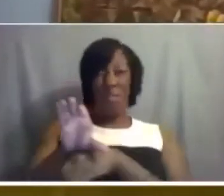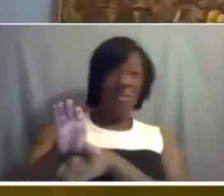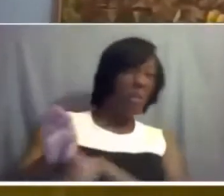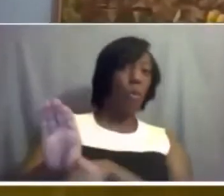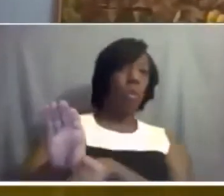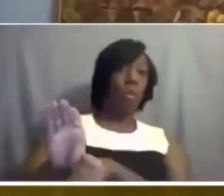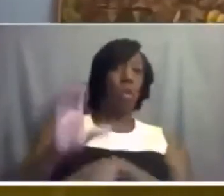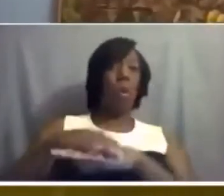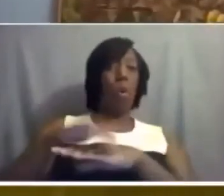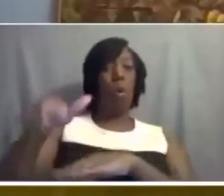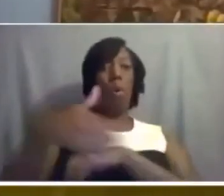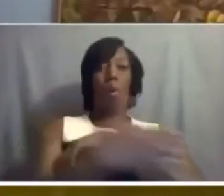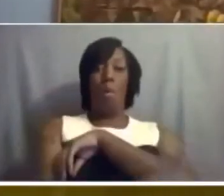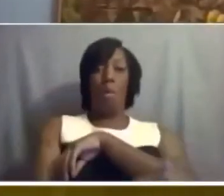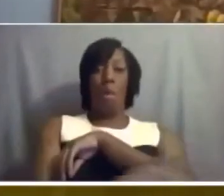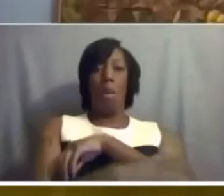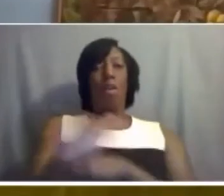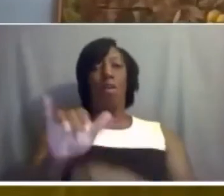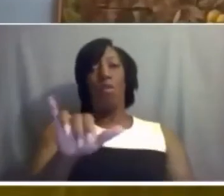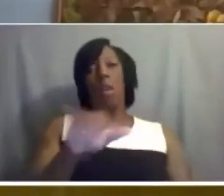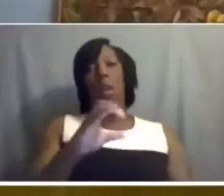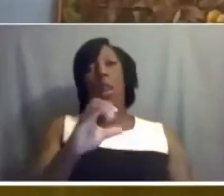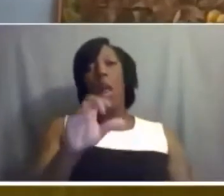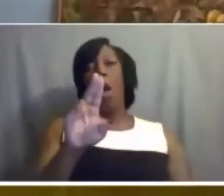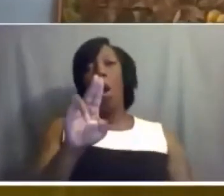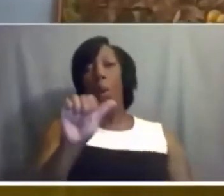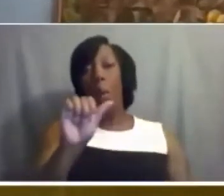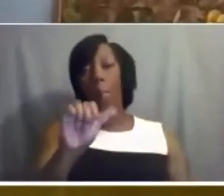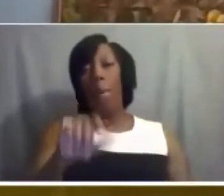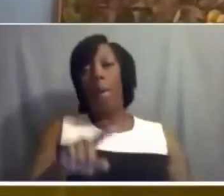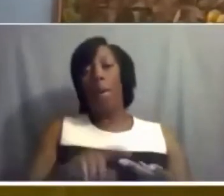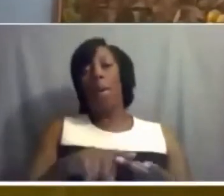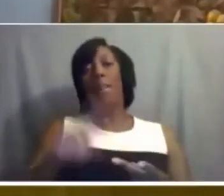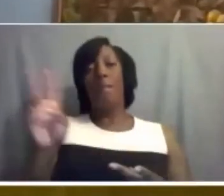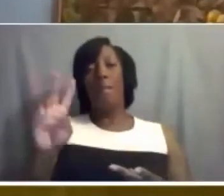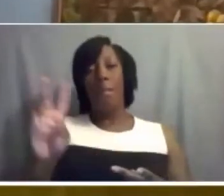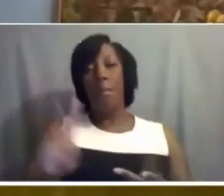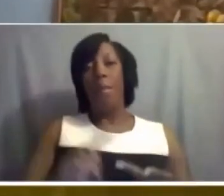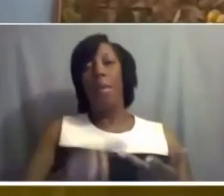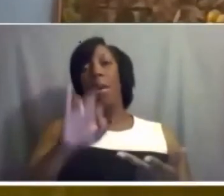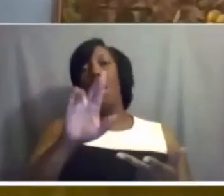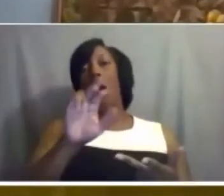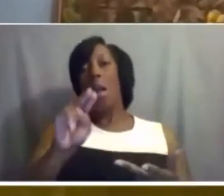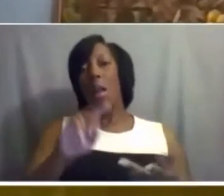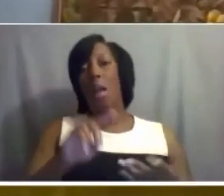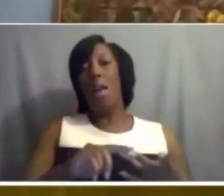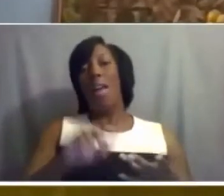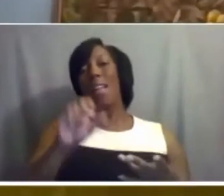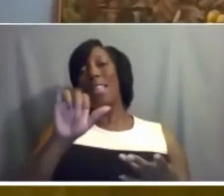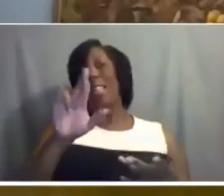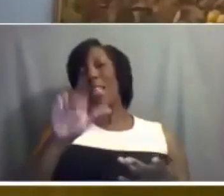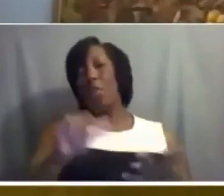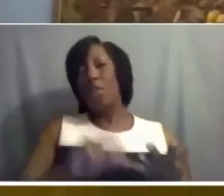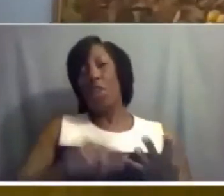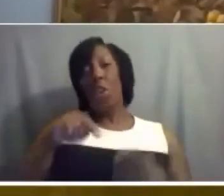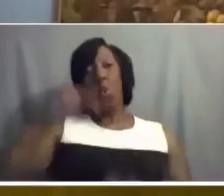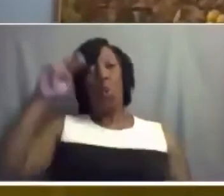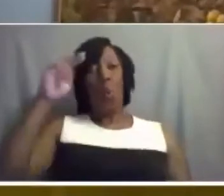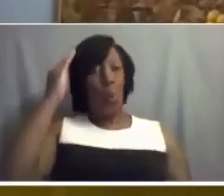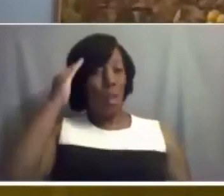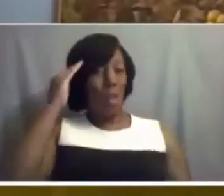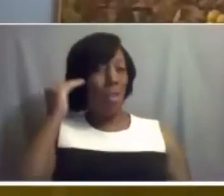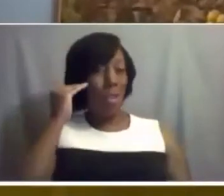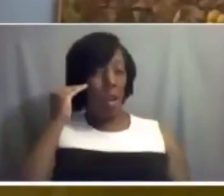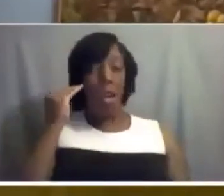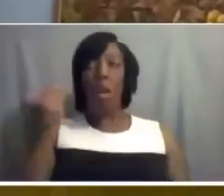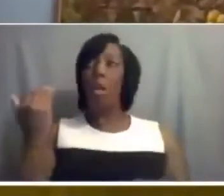countries like Cuba, Venezuela, Iran, Syria, North Korea. And this is too a kind